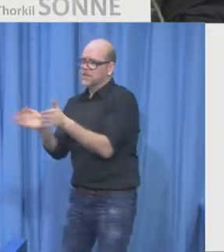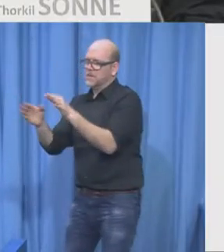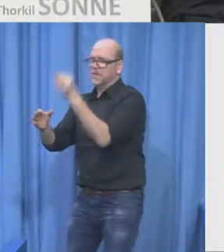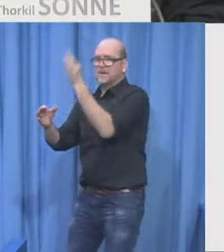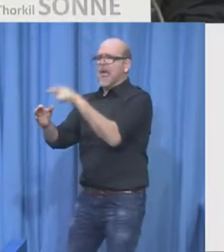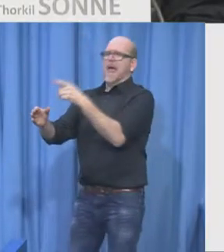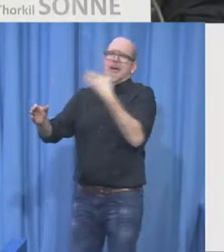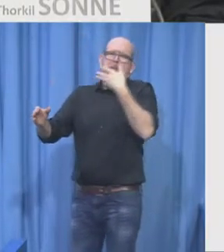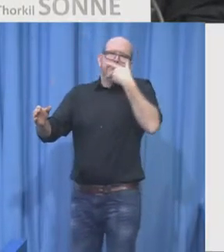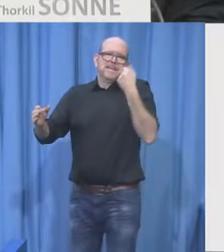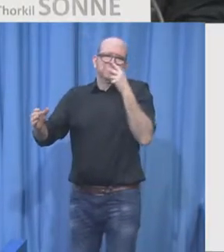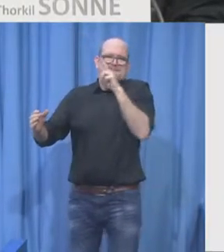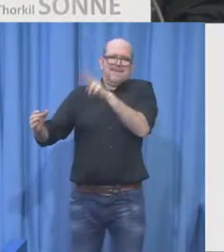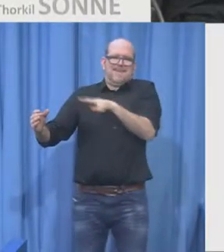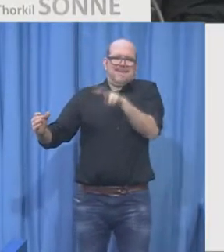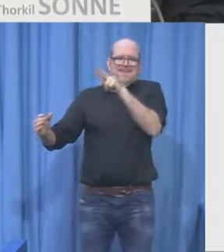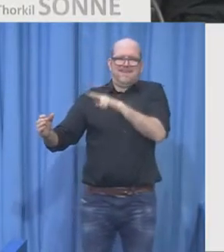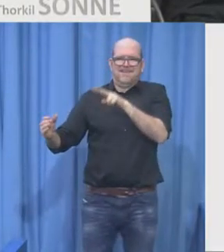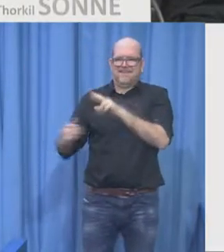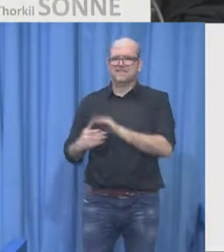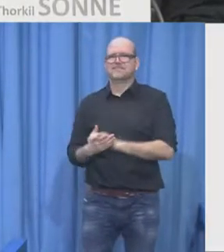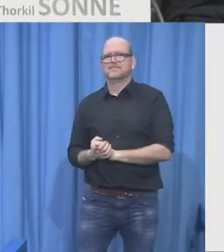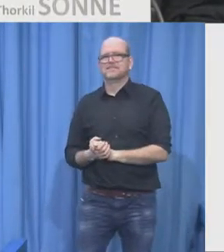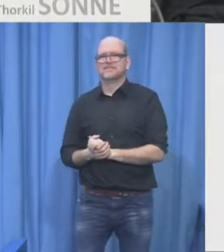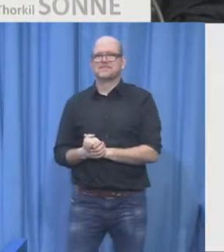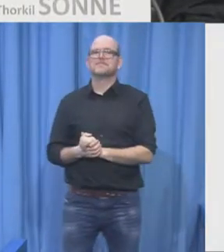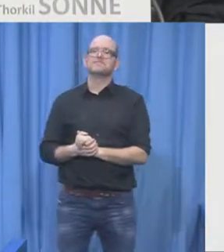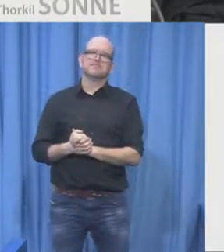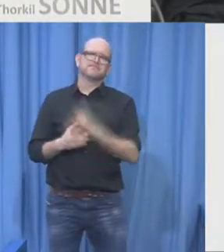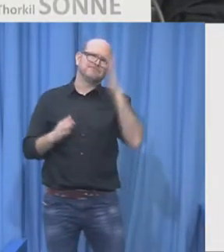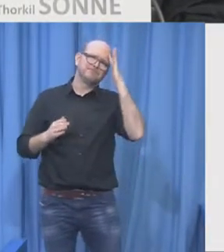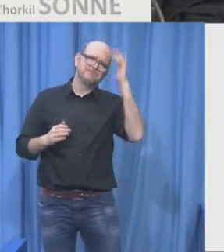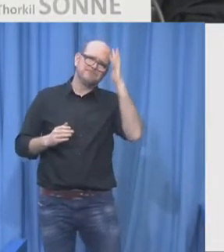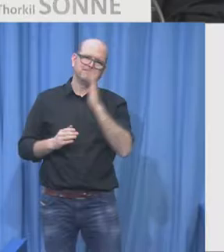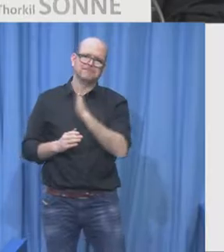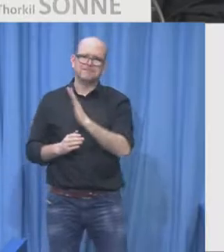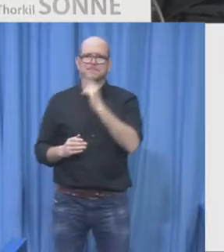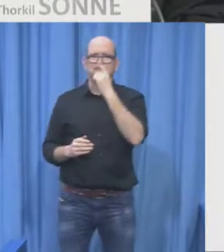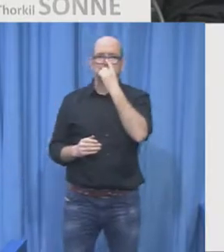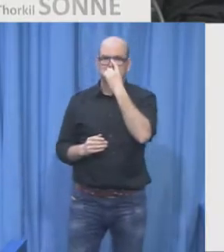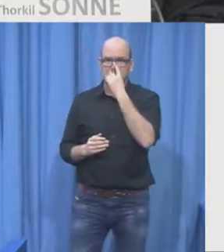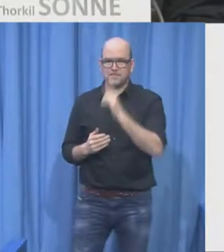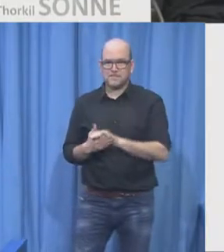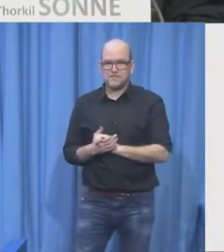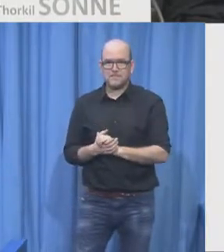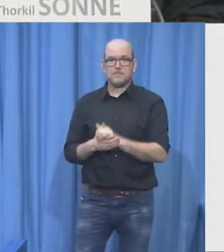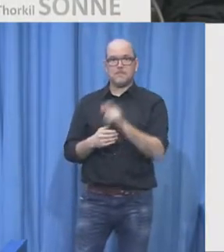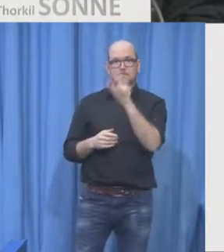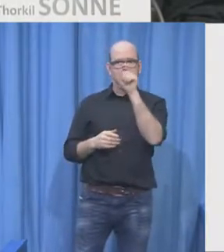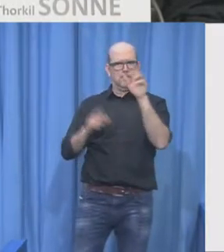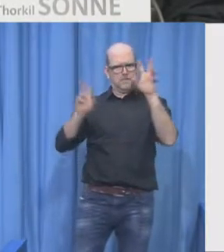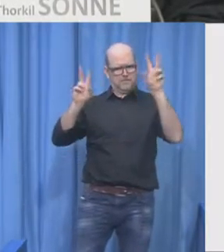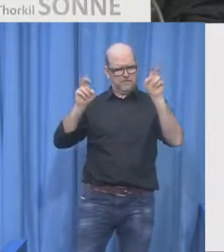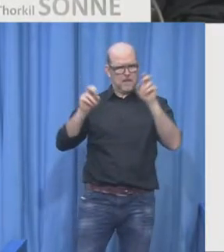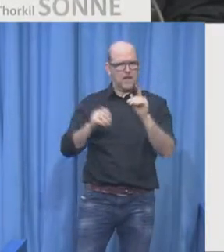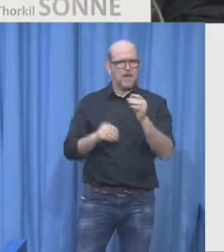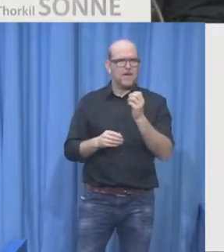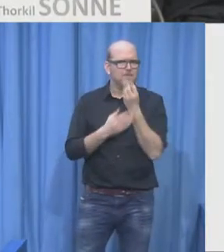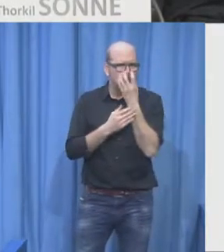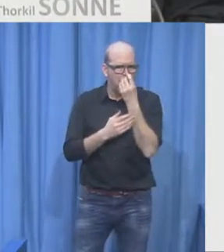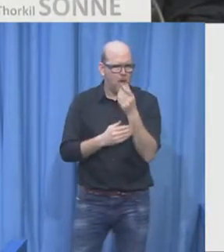that every dandelion has the same potential in it if it's seen as an